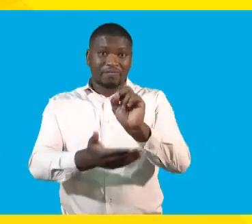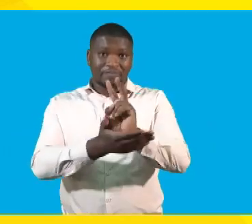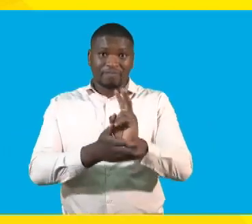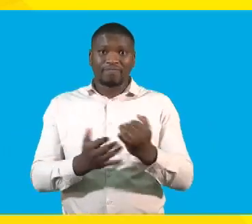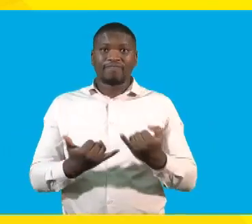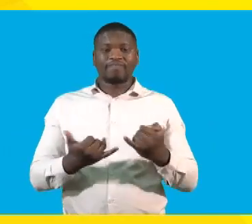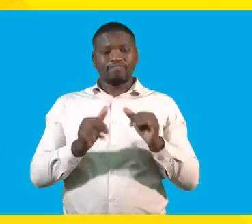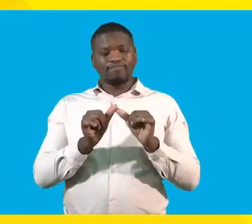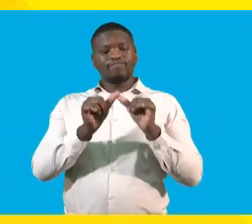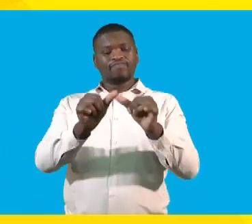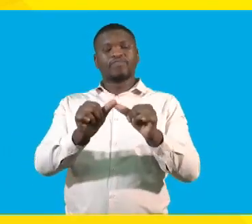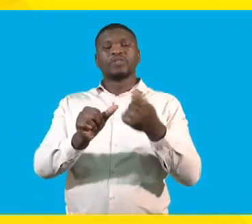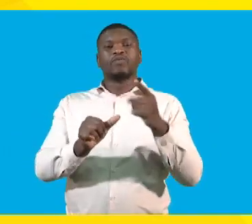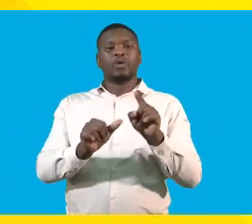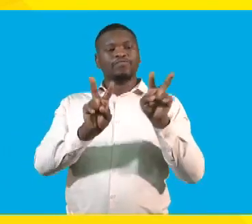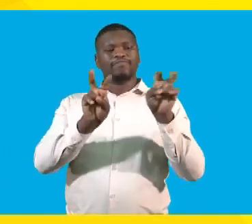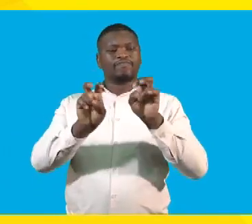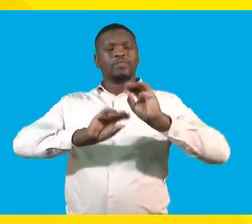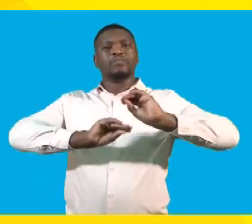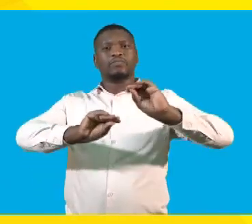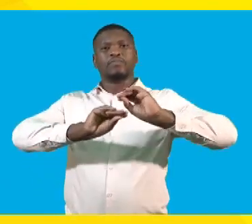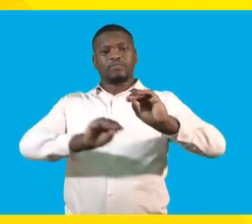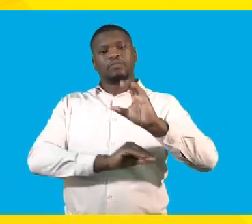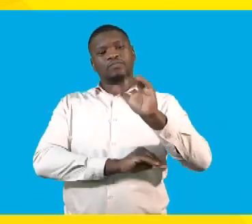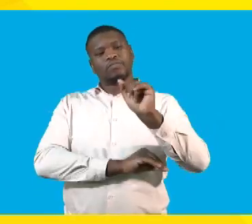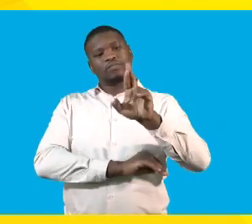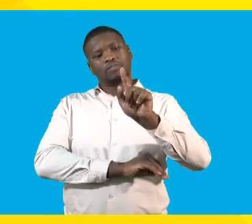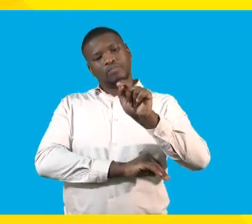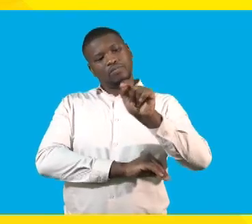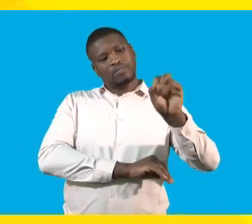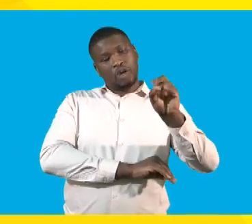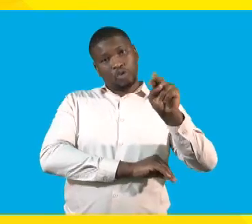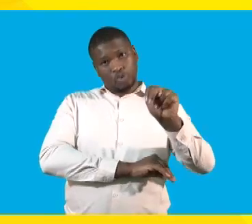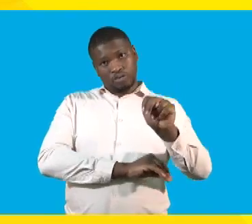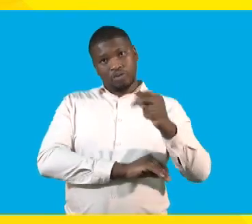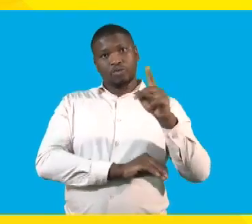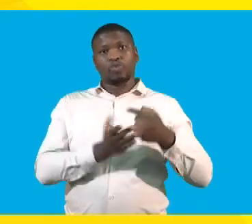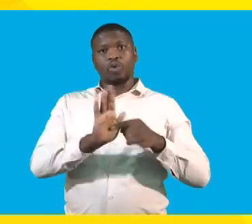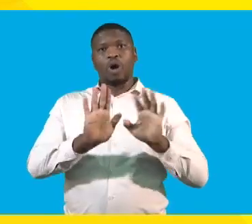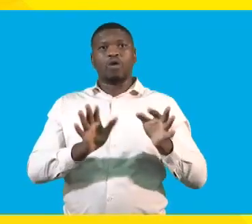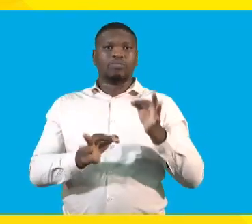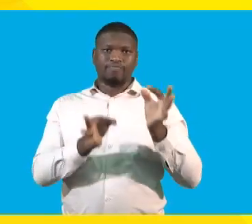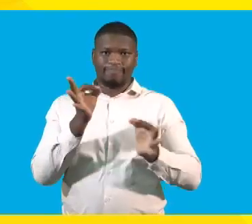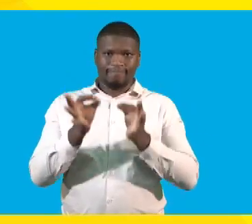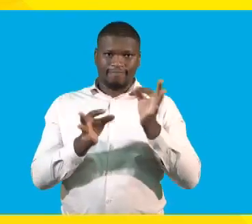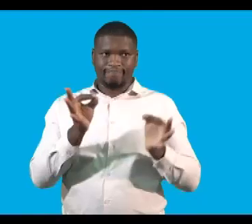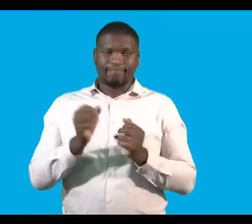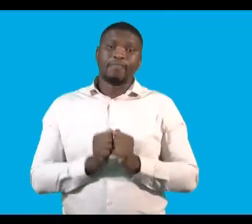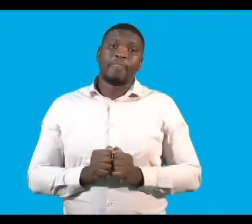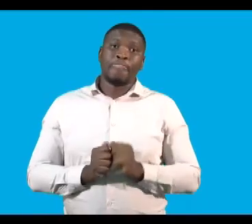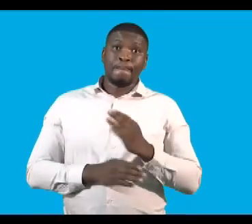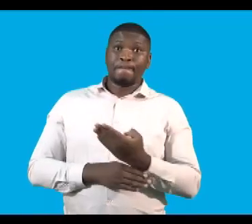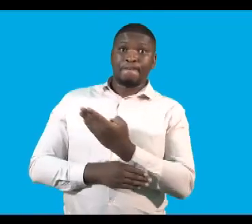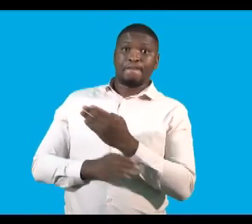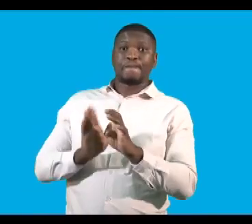Welcome back, grade 12s. Let's continue with our lesson on cartoons and how to analyze them. The next question we're going to use